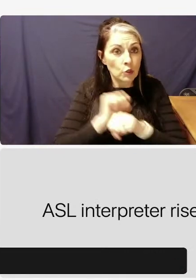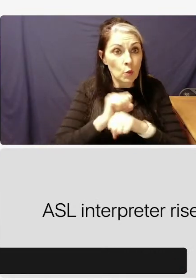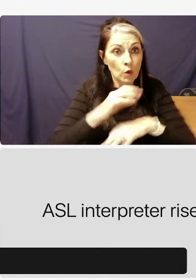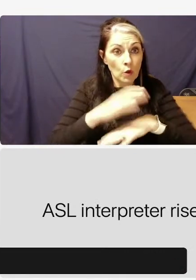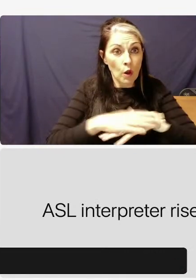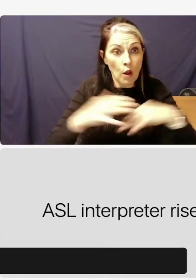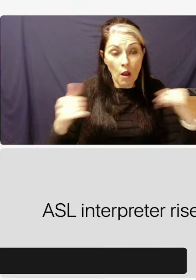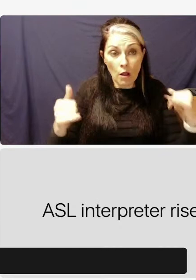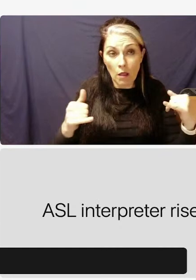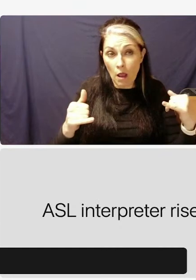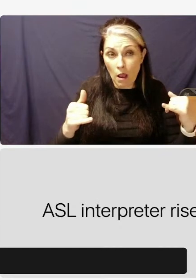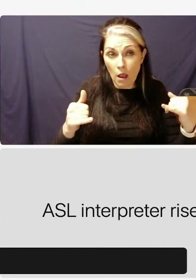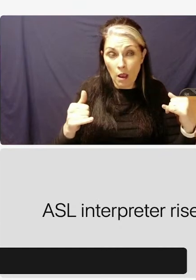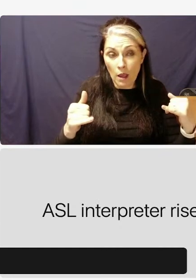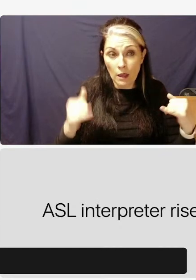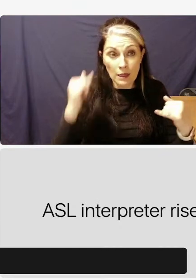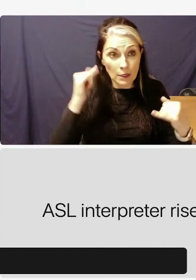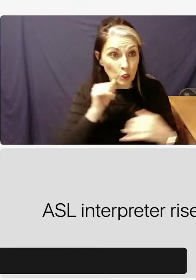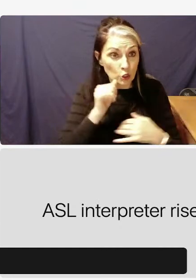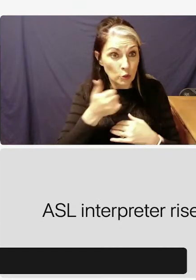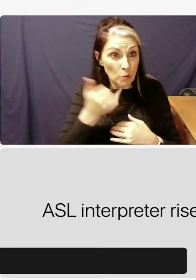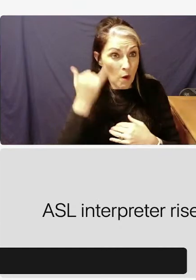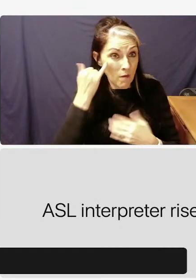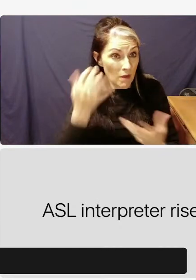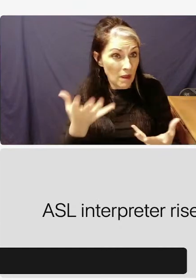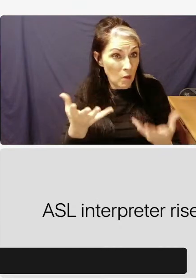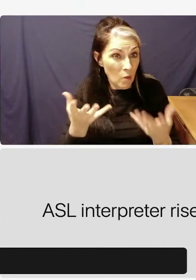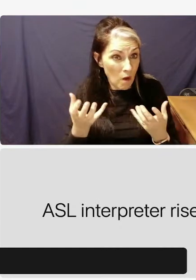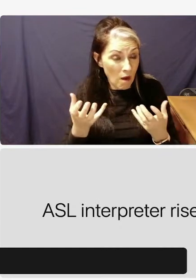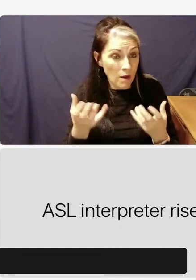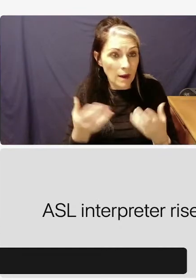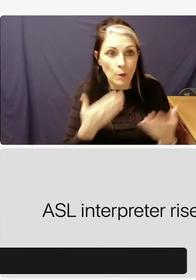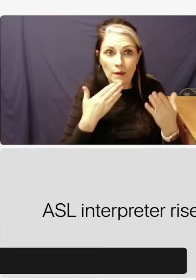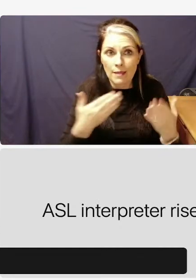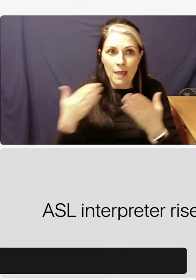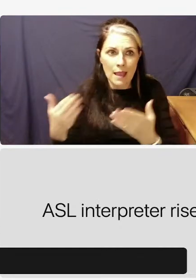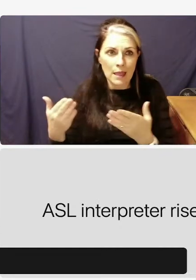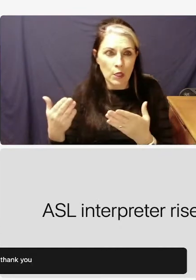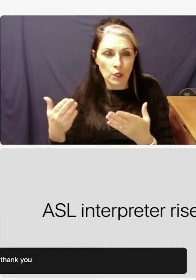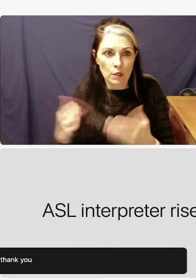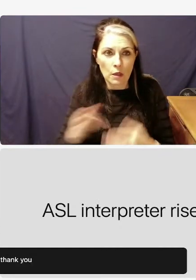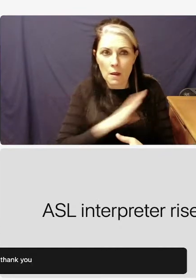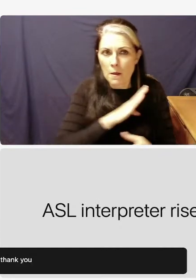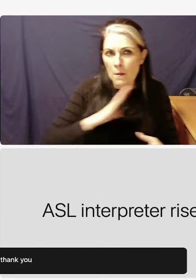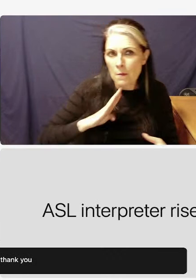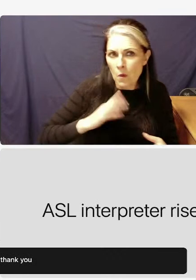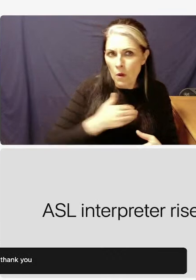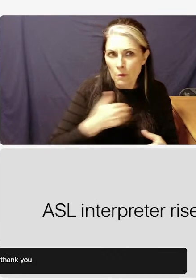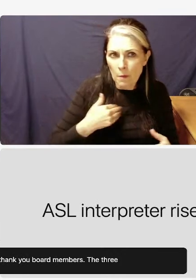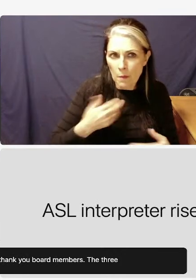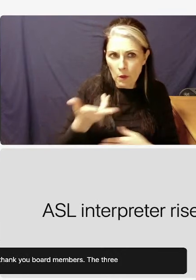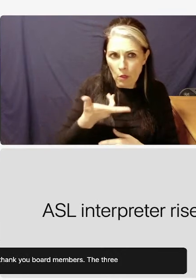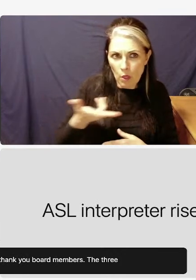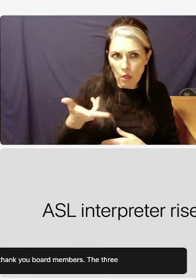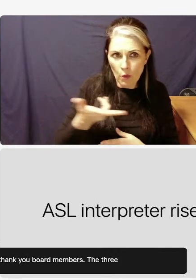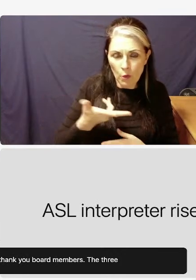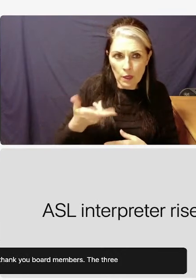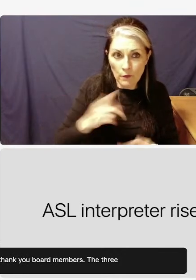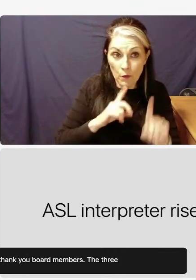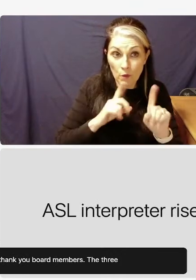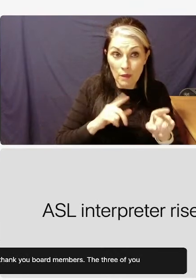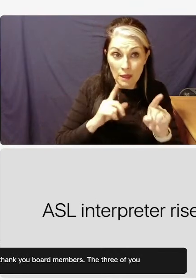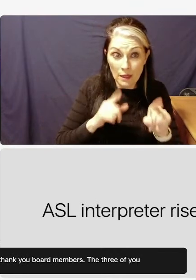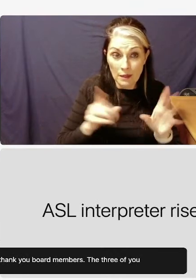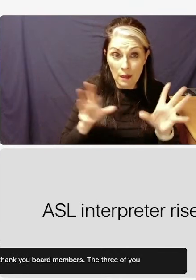tomorrow if they choose to um i'd like to thank you um board members the three of you that attended